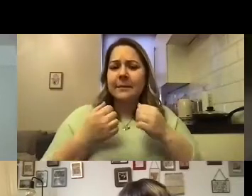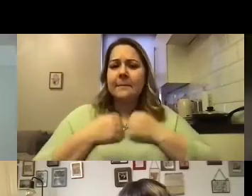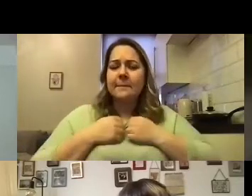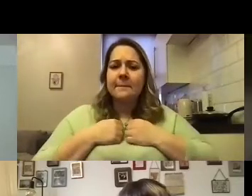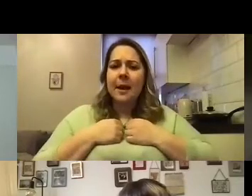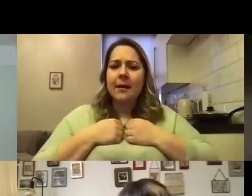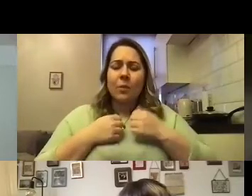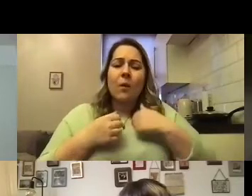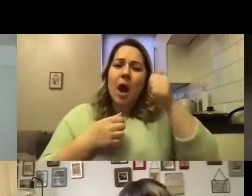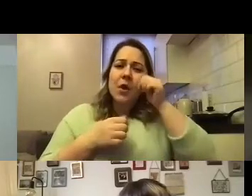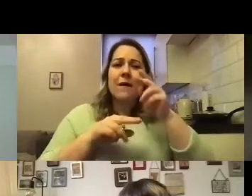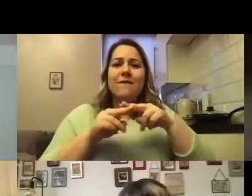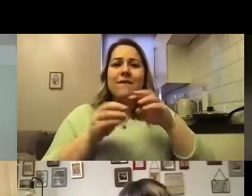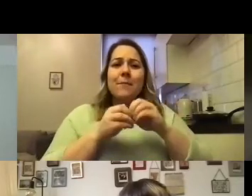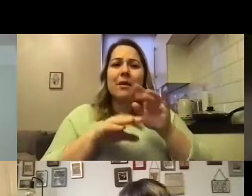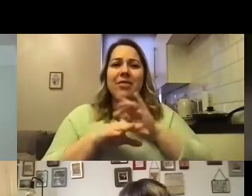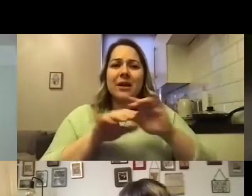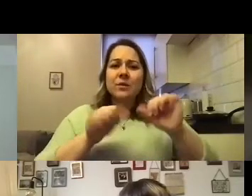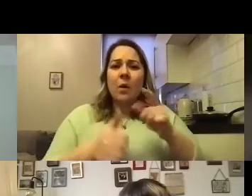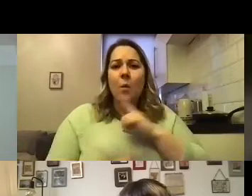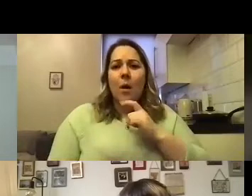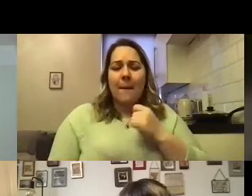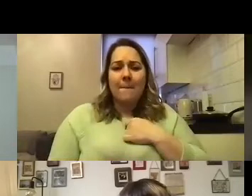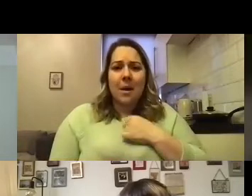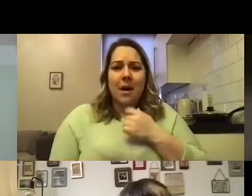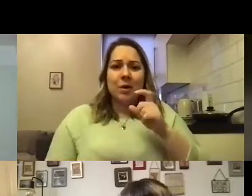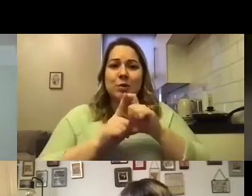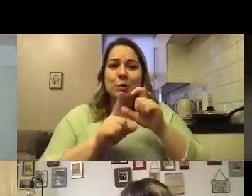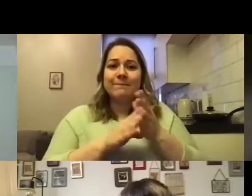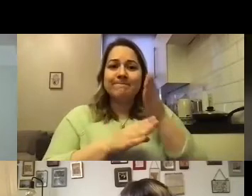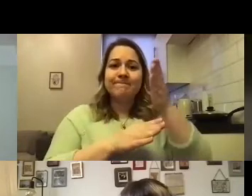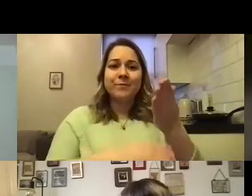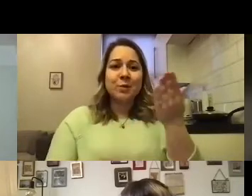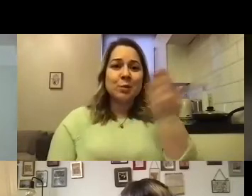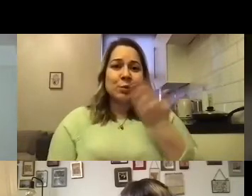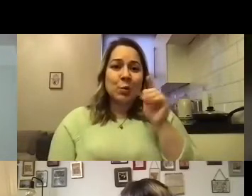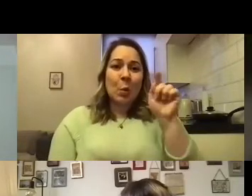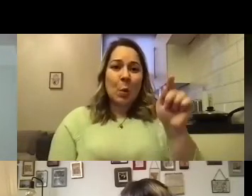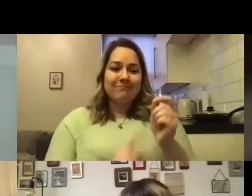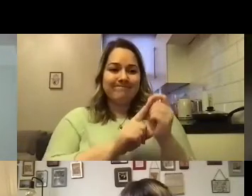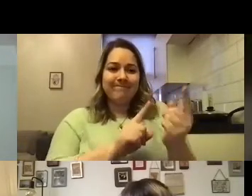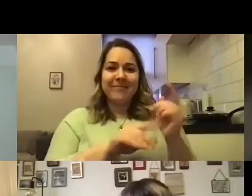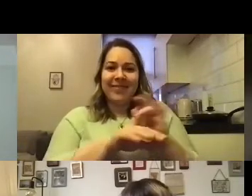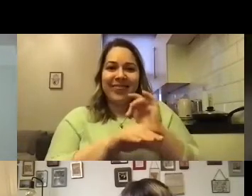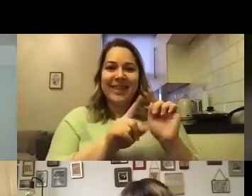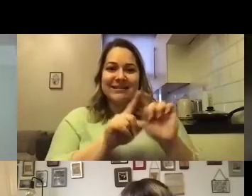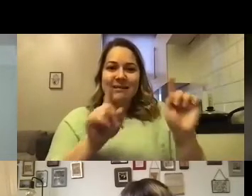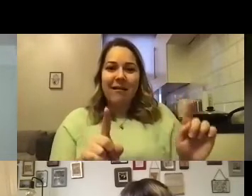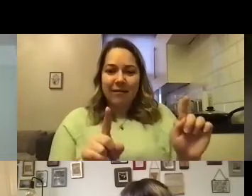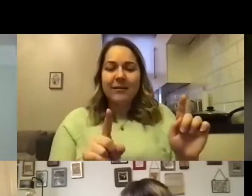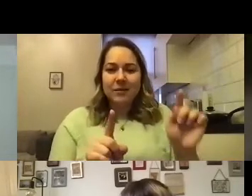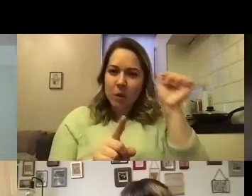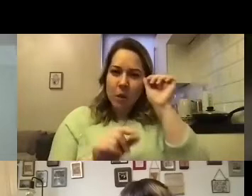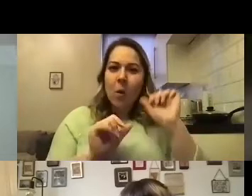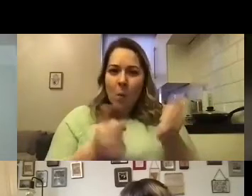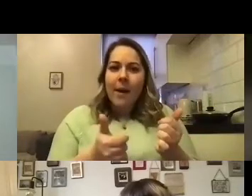know the Finborough Theatre well because my daughters went to school on that side of the borough, to primary school, Bowsfield, which is not actually, you know, that far